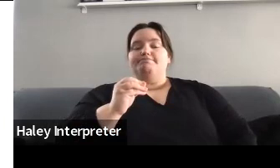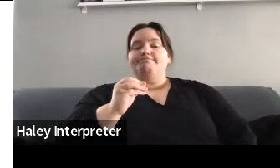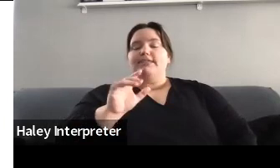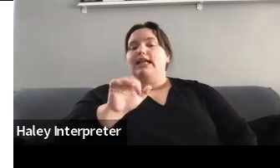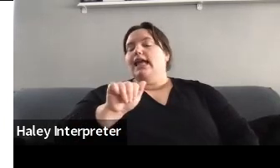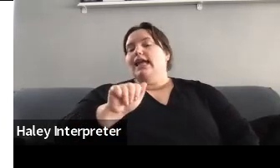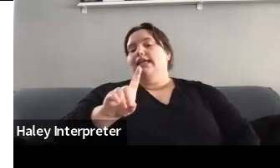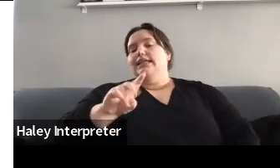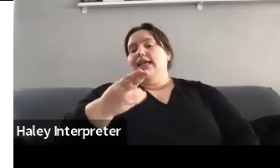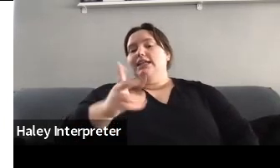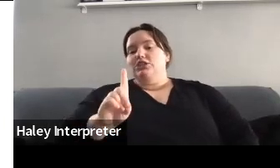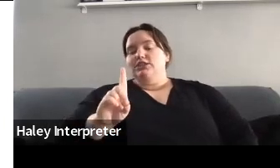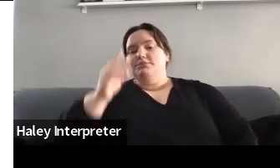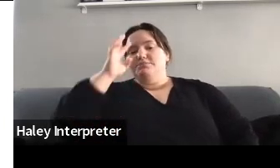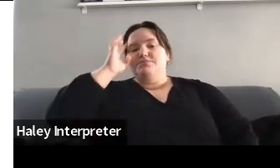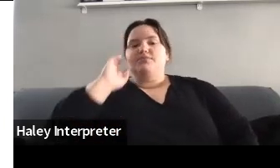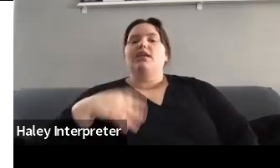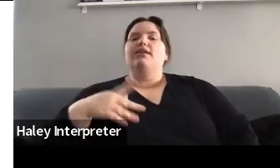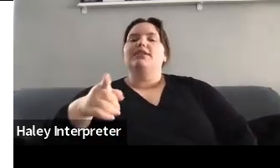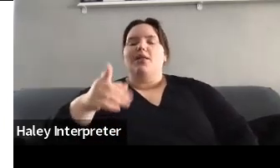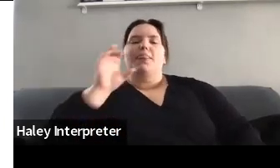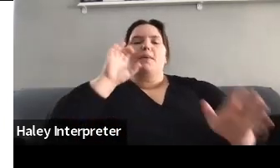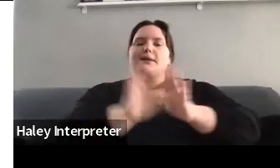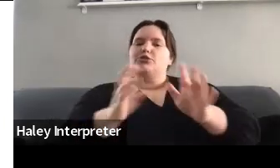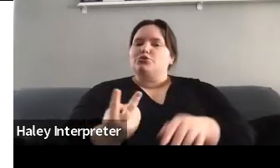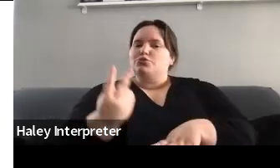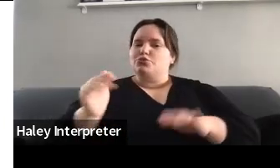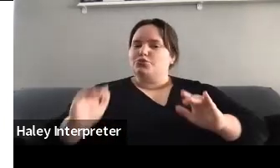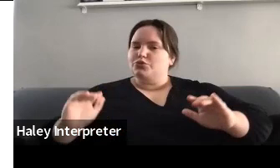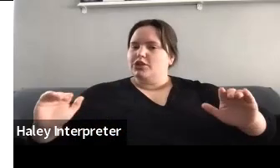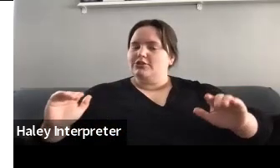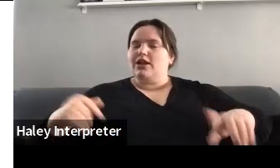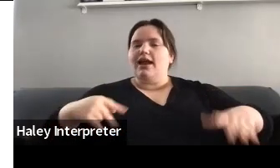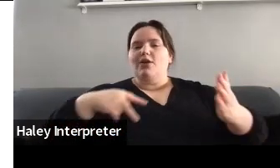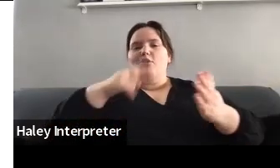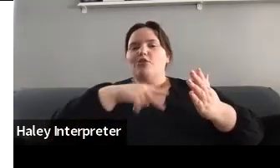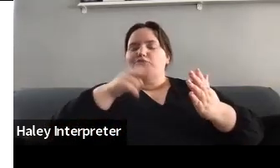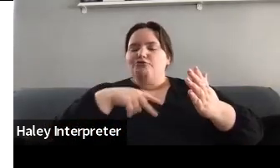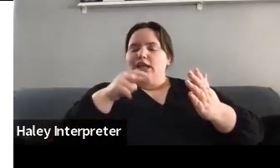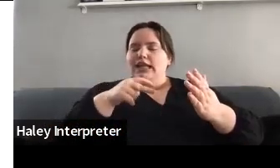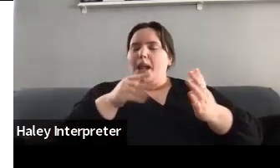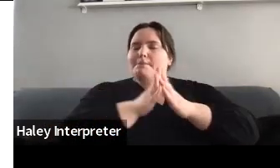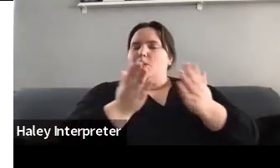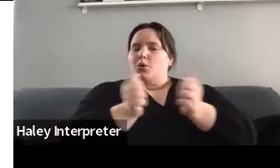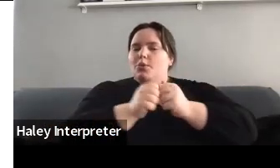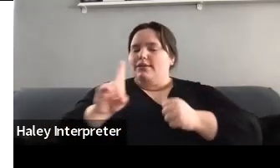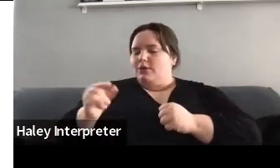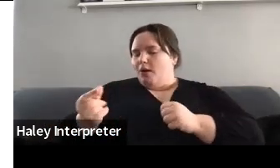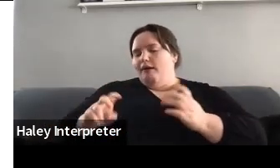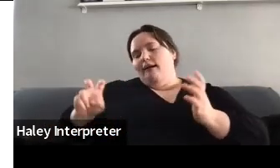a book and looking at a dog while they're reading the book, as if the dog is reading the book with them.